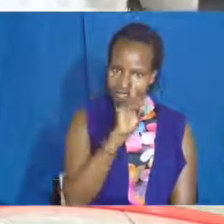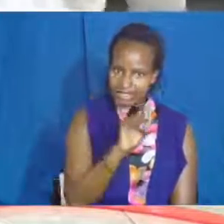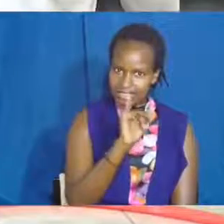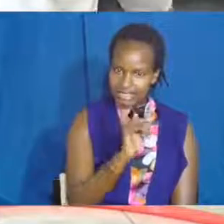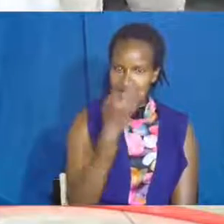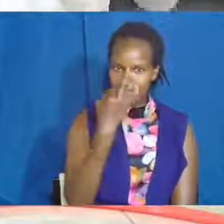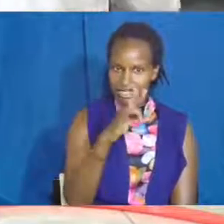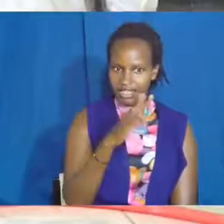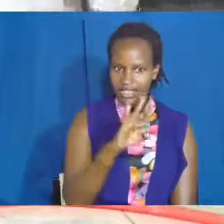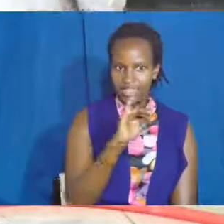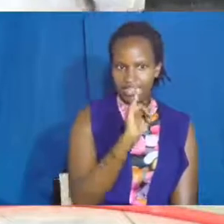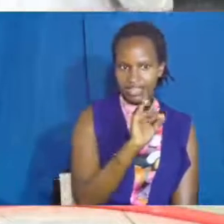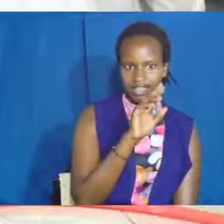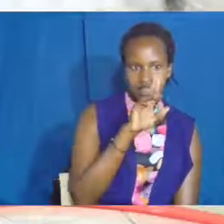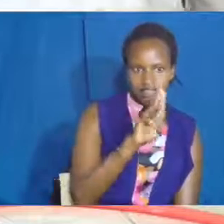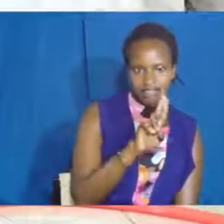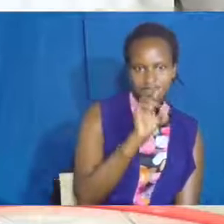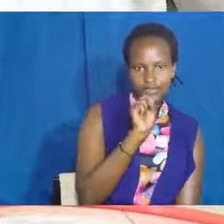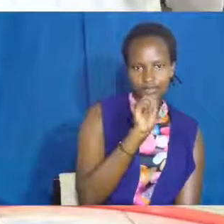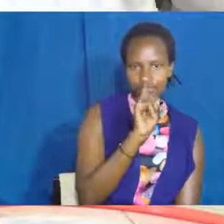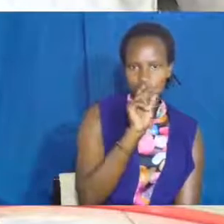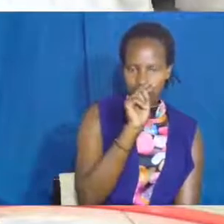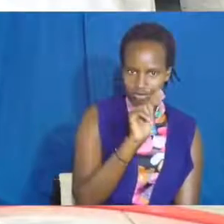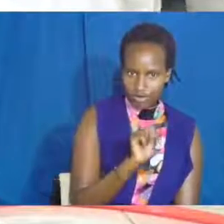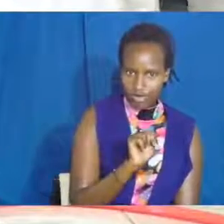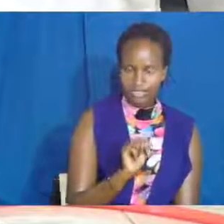We have number two, which is